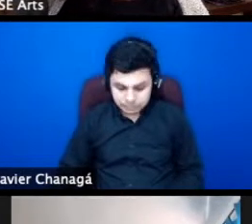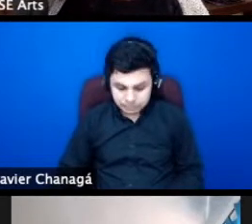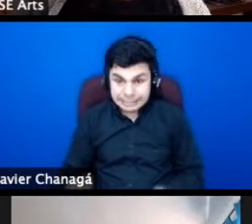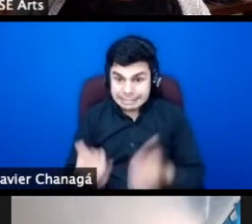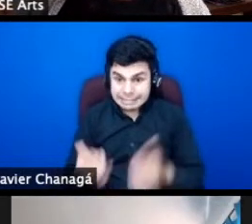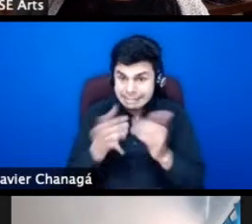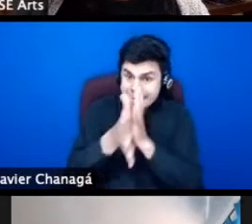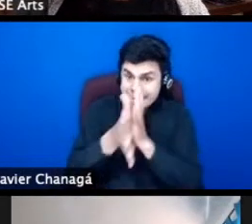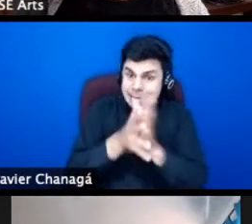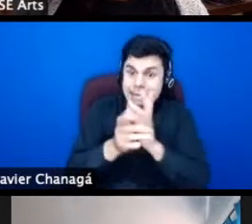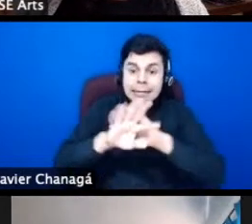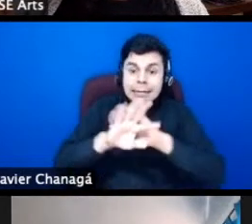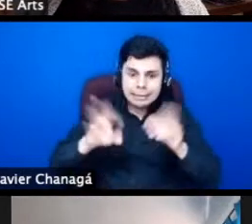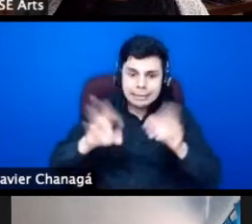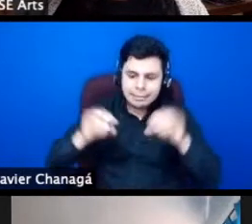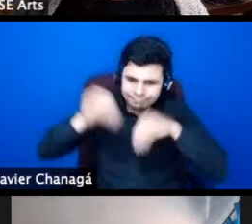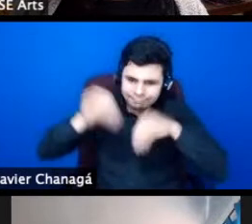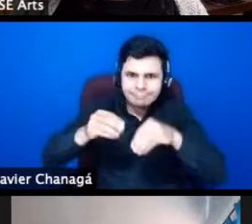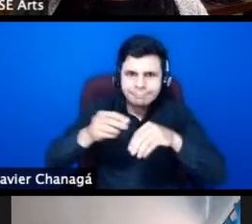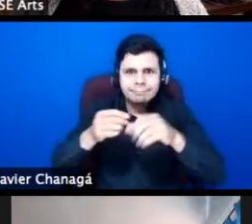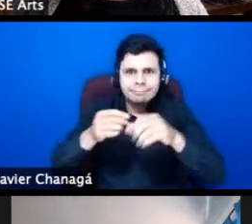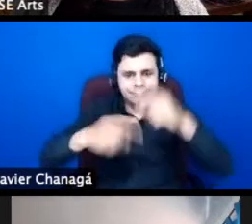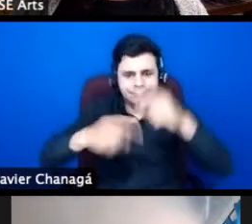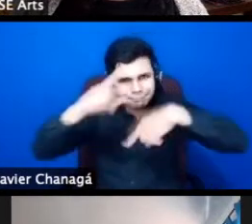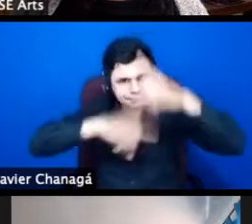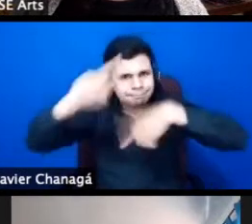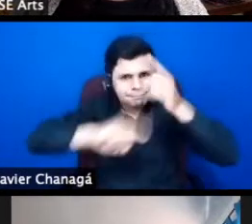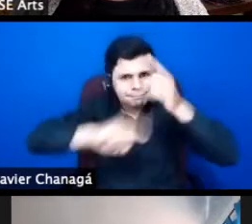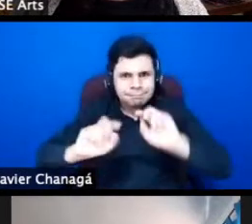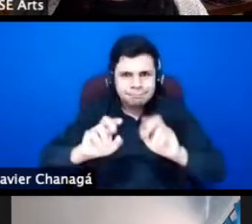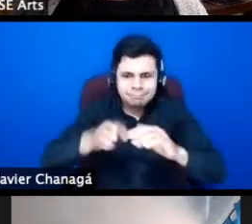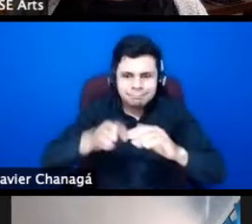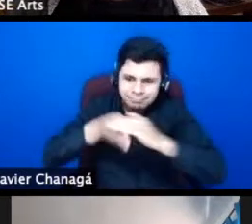conectados en esta plataforma de Zoom.